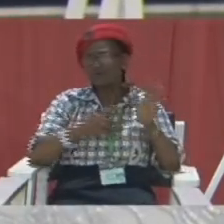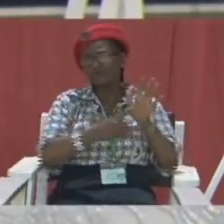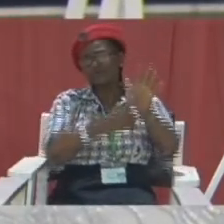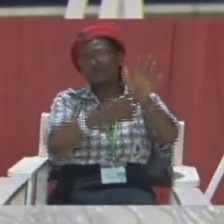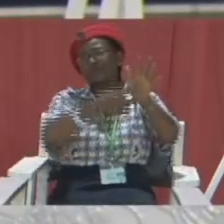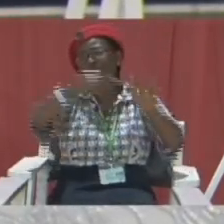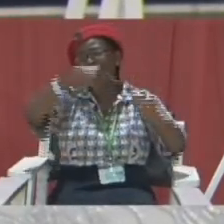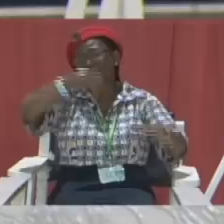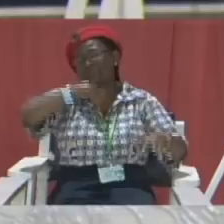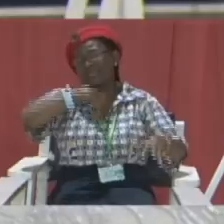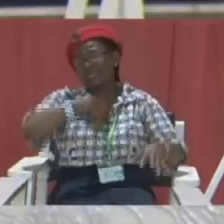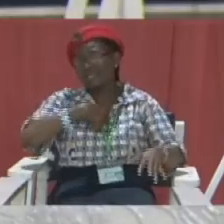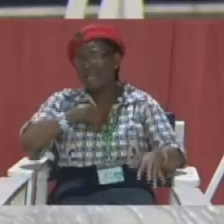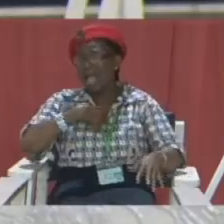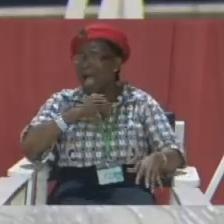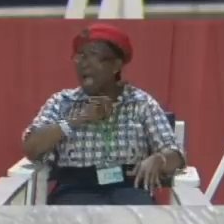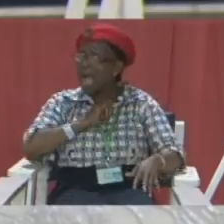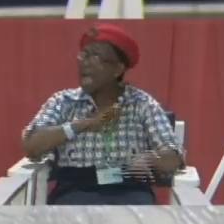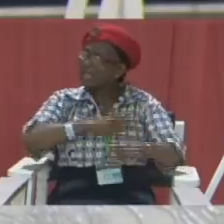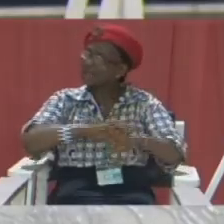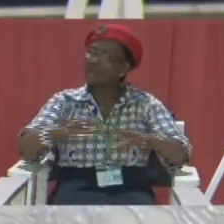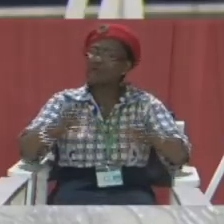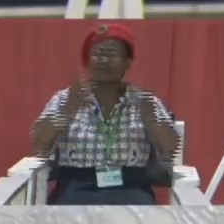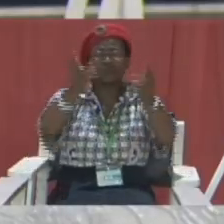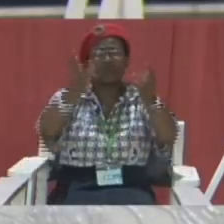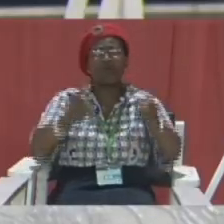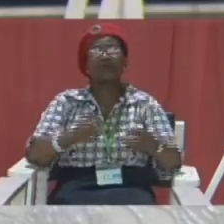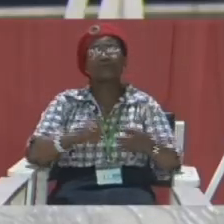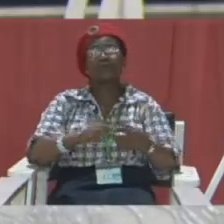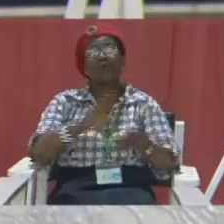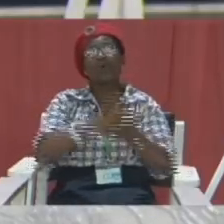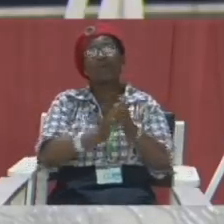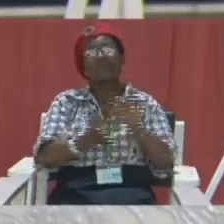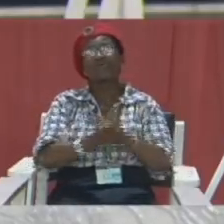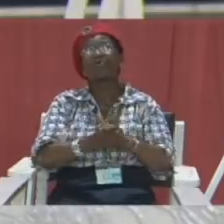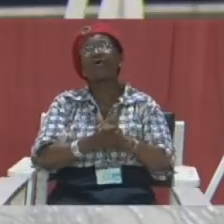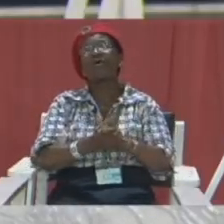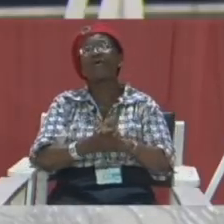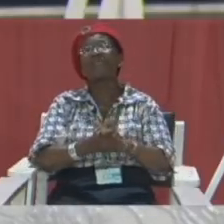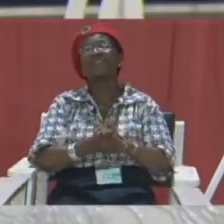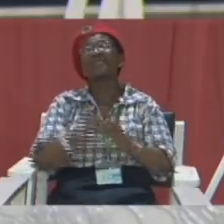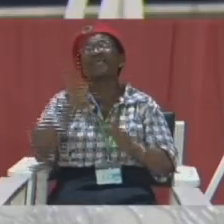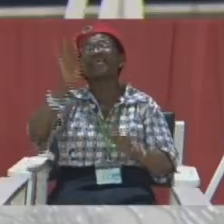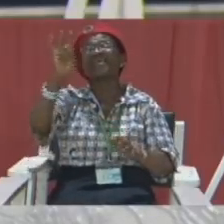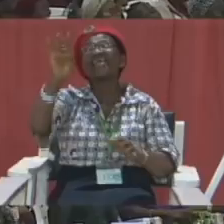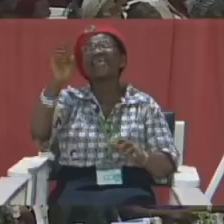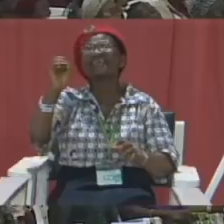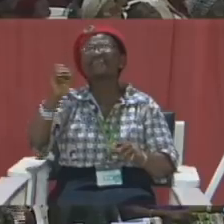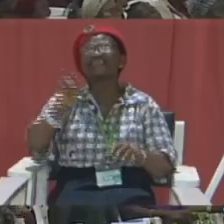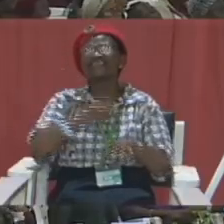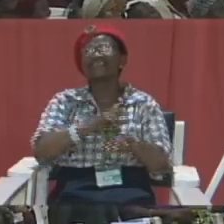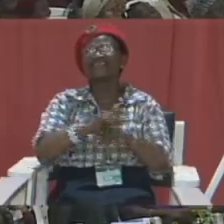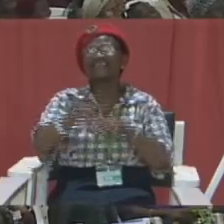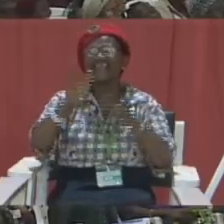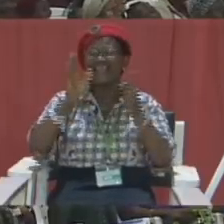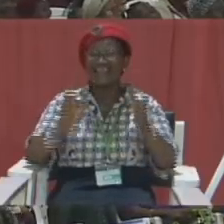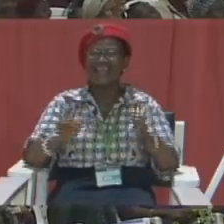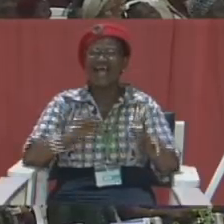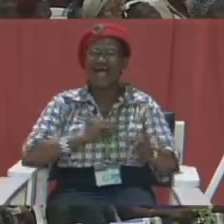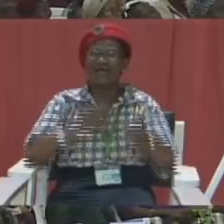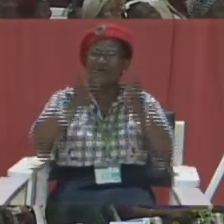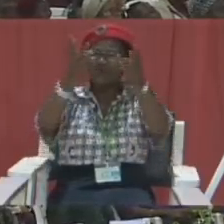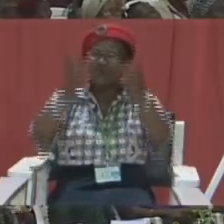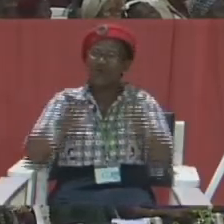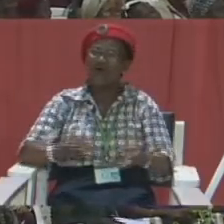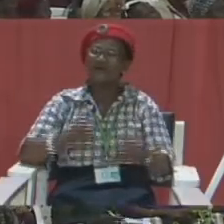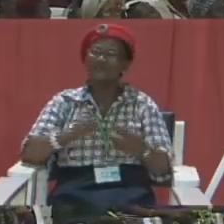80 earlier. I want to become 80 again. Amen. Ki se pe mo